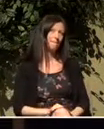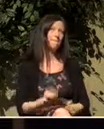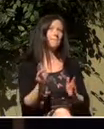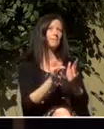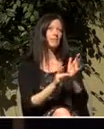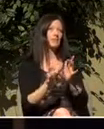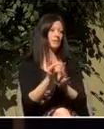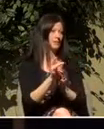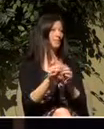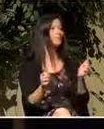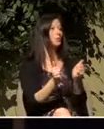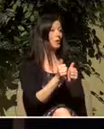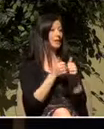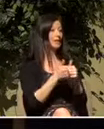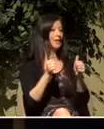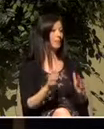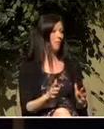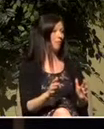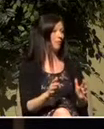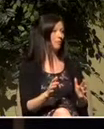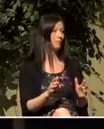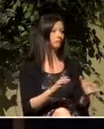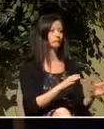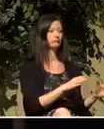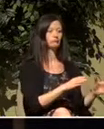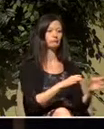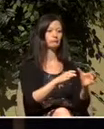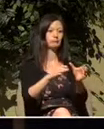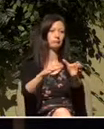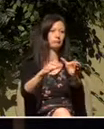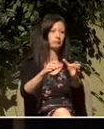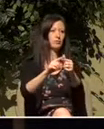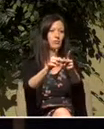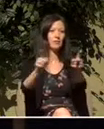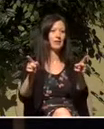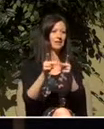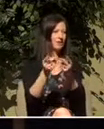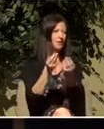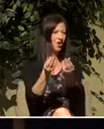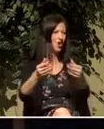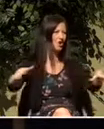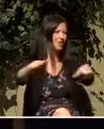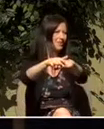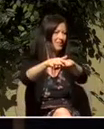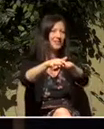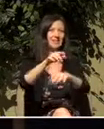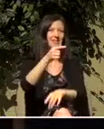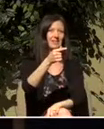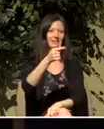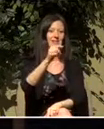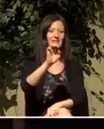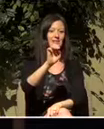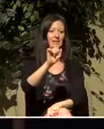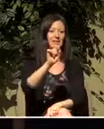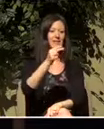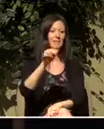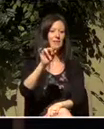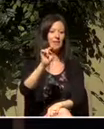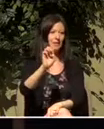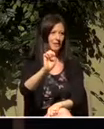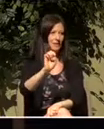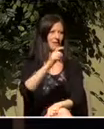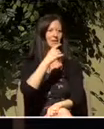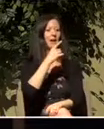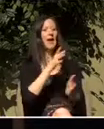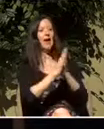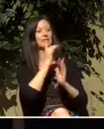Then Jesus went with his disciples to a place called Gethsemane, and there he said to them, "Sit here while I go over there and pray." He took